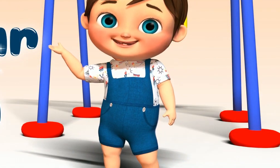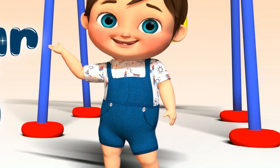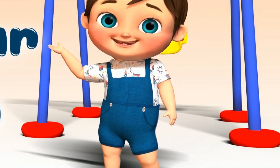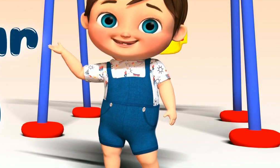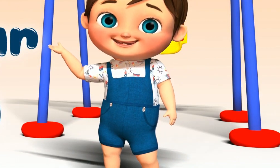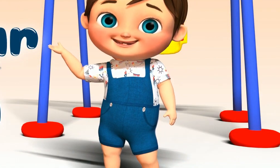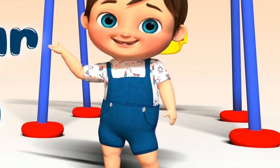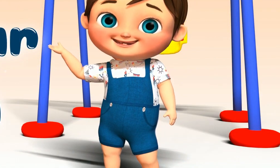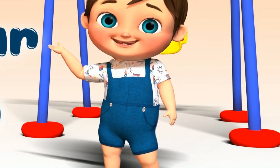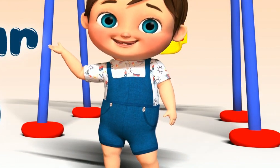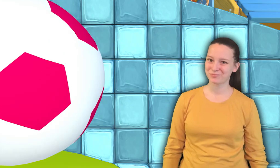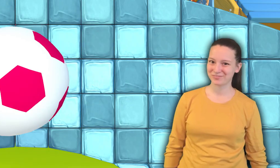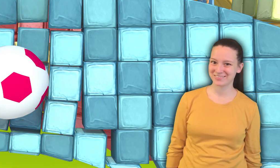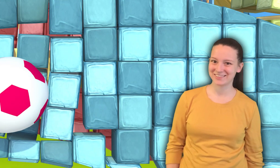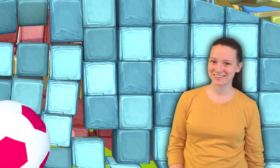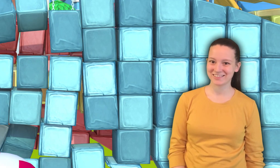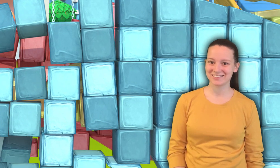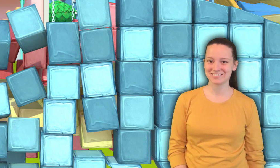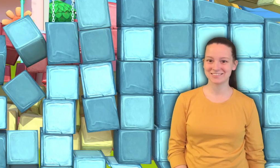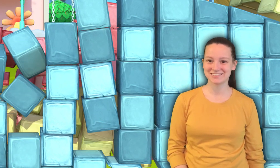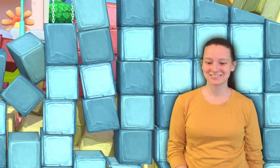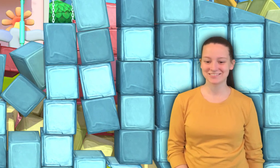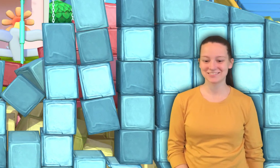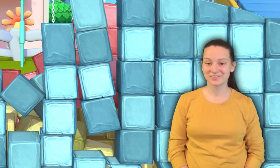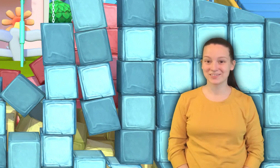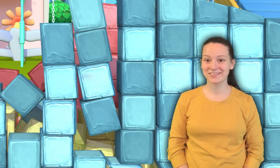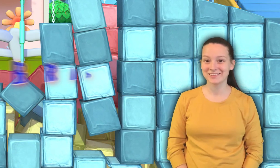Superstar cartoon.